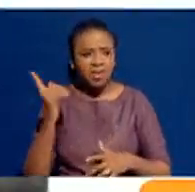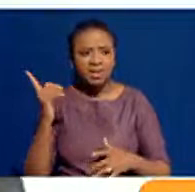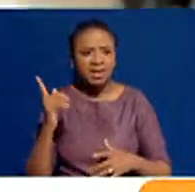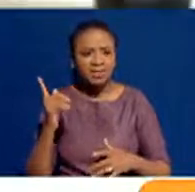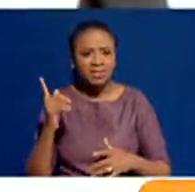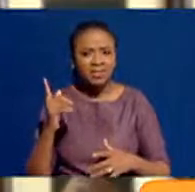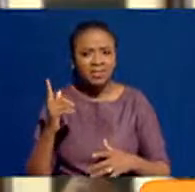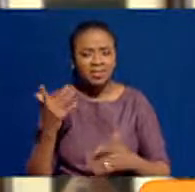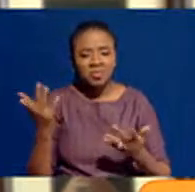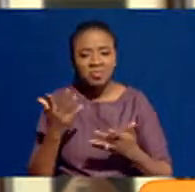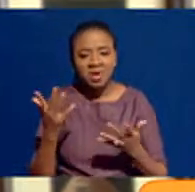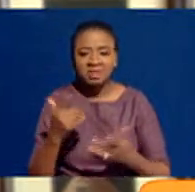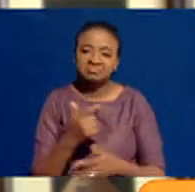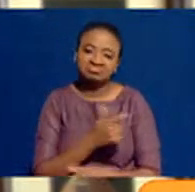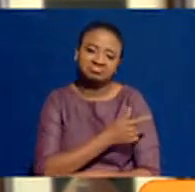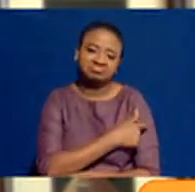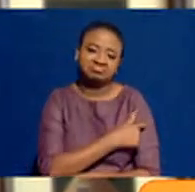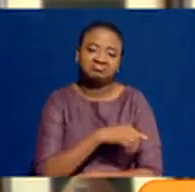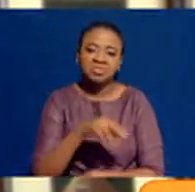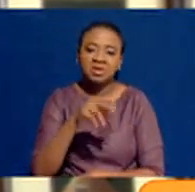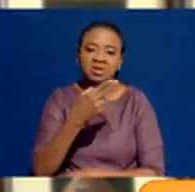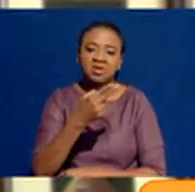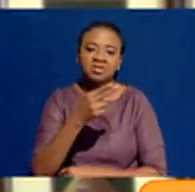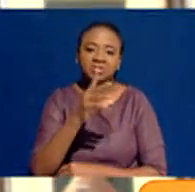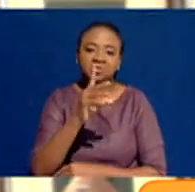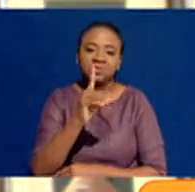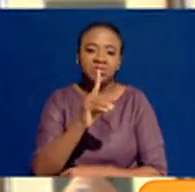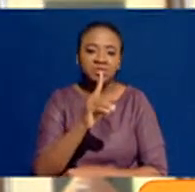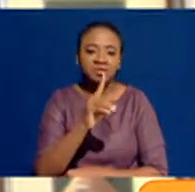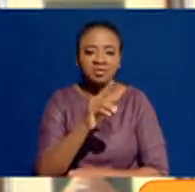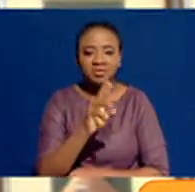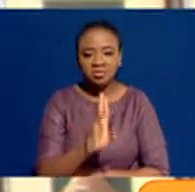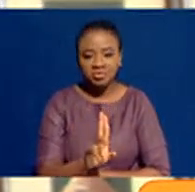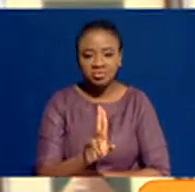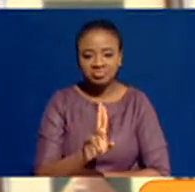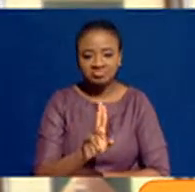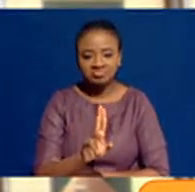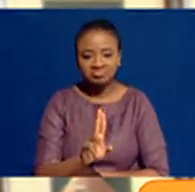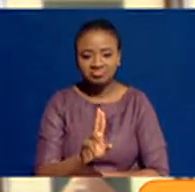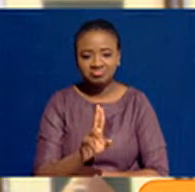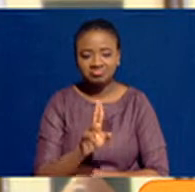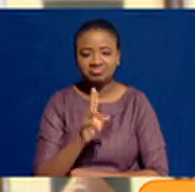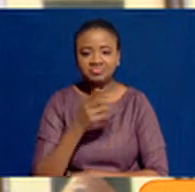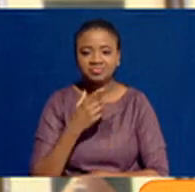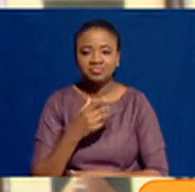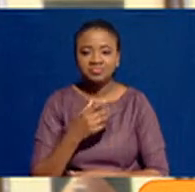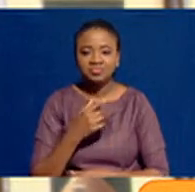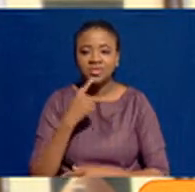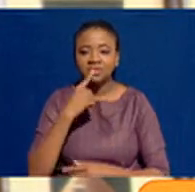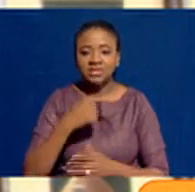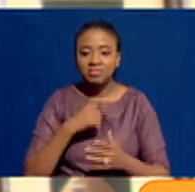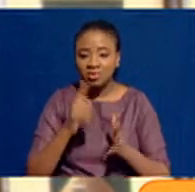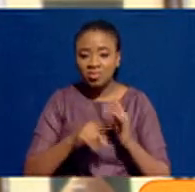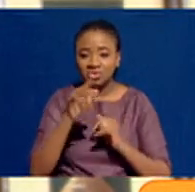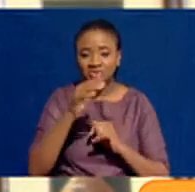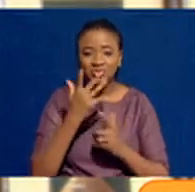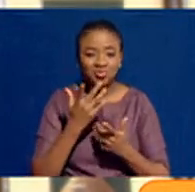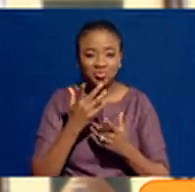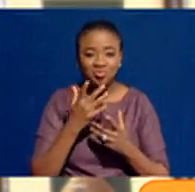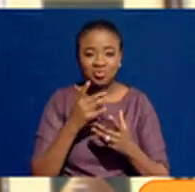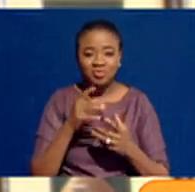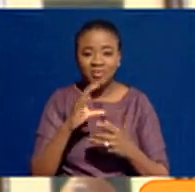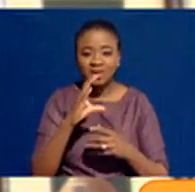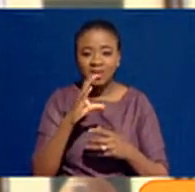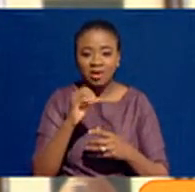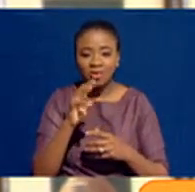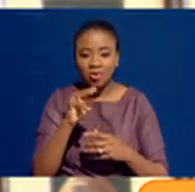high dependency unit of a hospital. And I was told I'd been in a diabetic coma